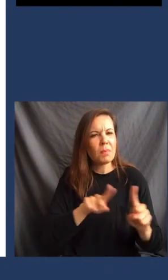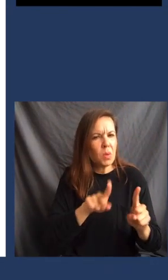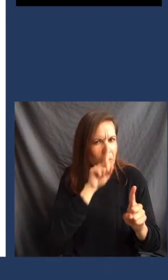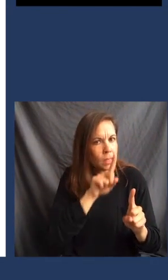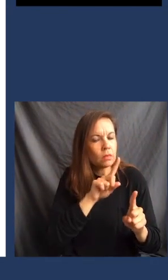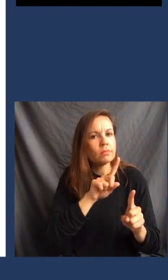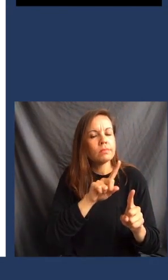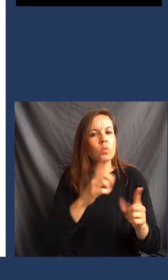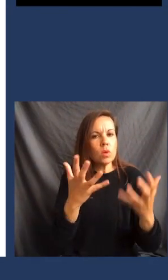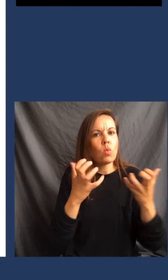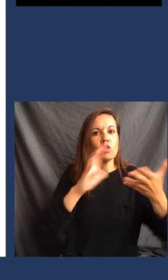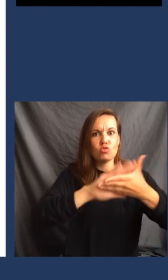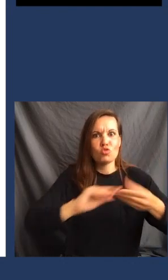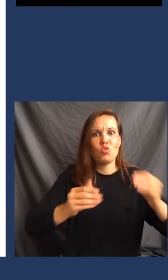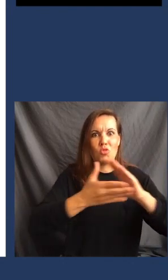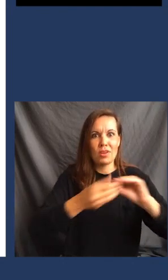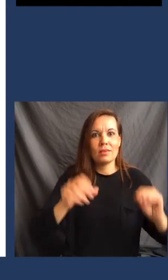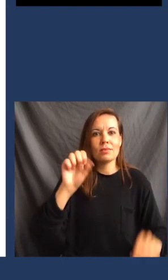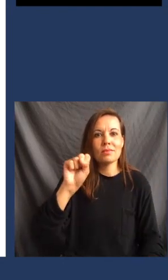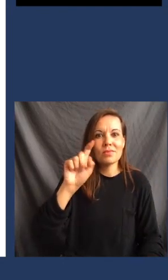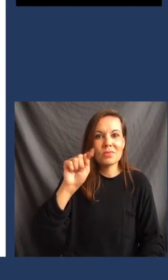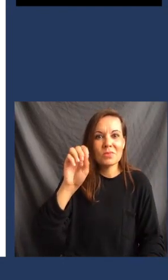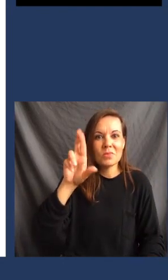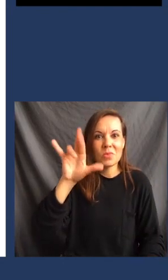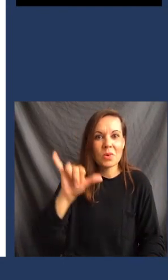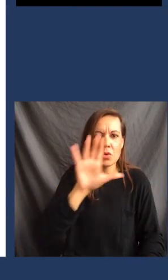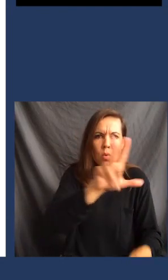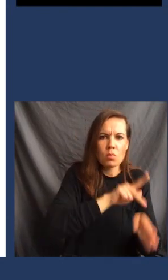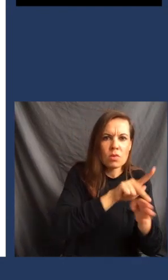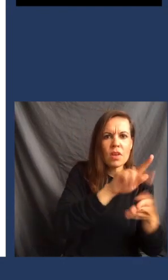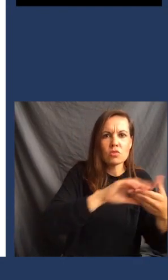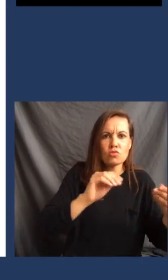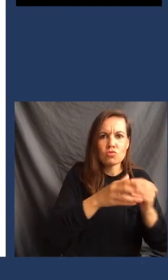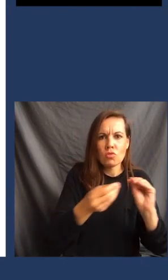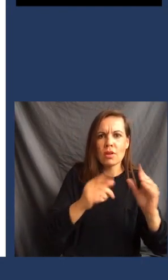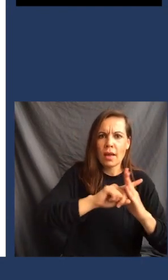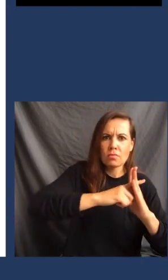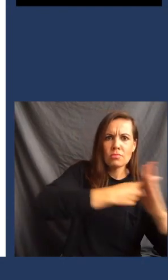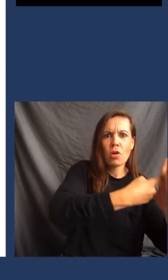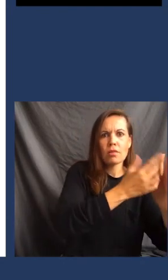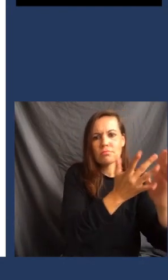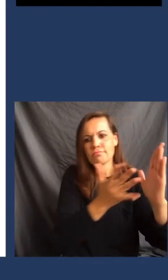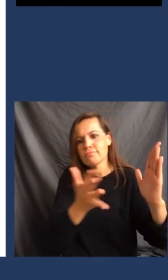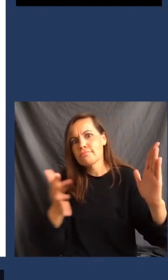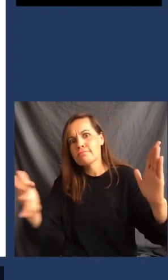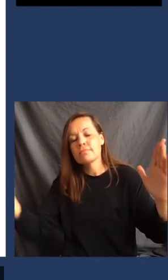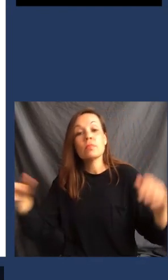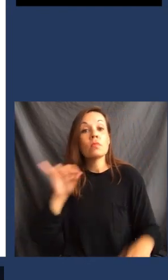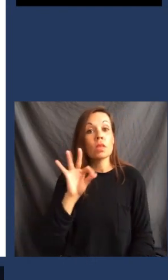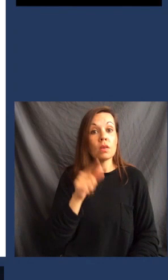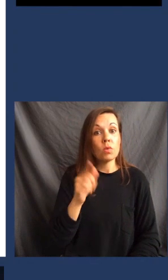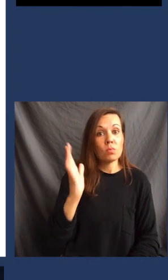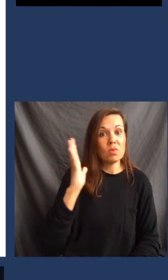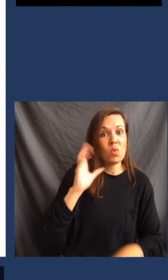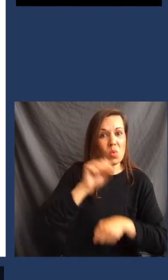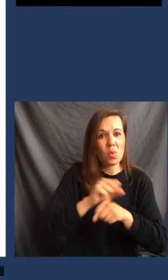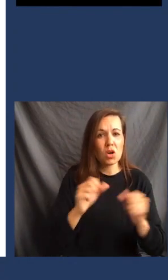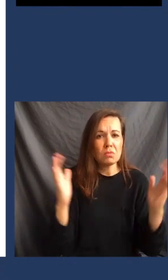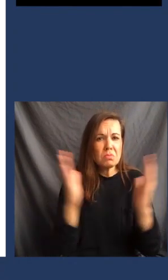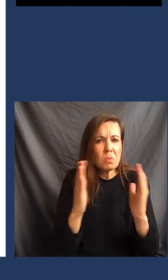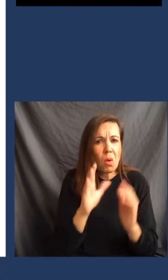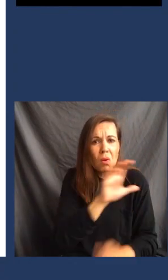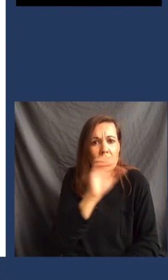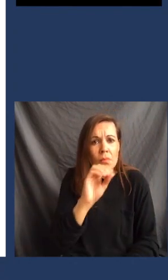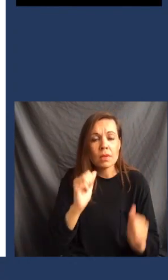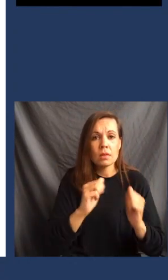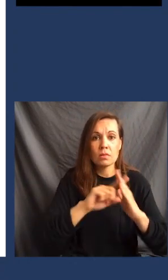like a story, your professional story. If you've worked at a startup or a smaller company that isn't as well known, you may